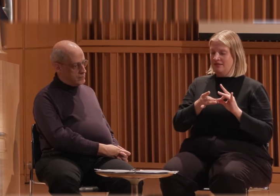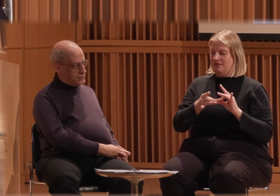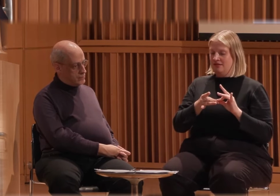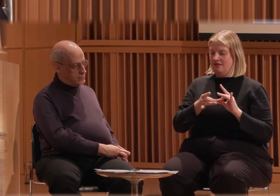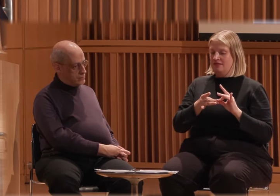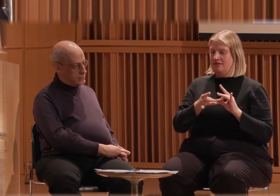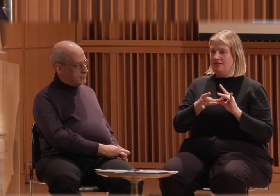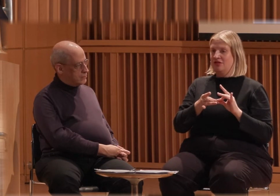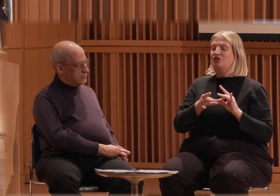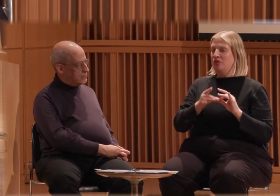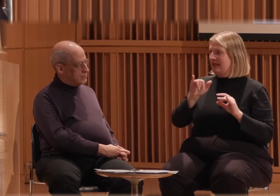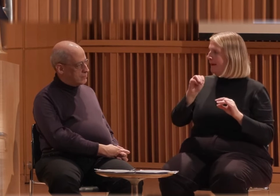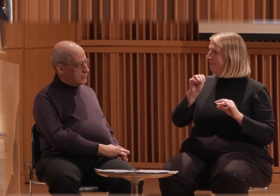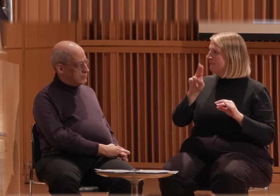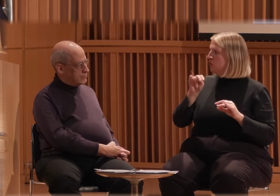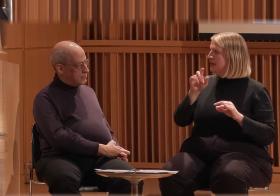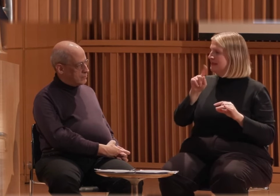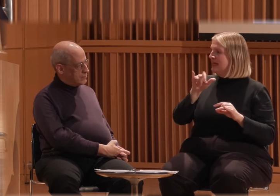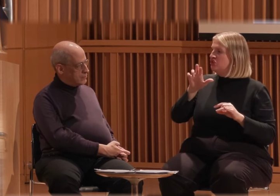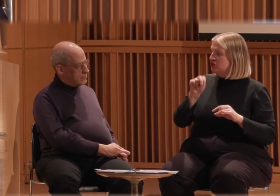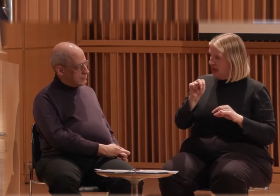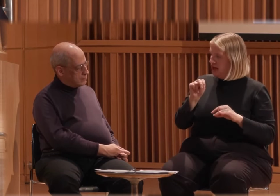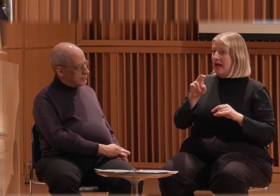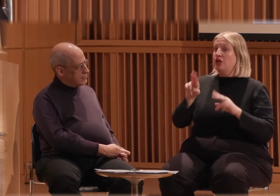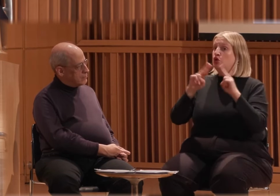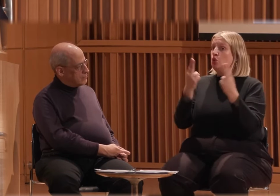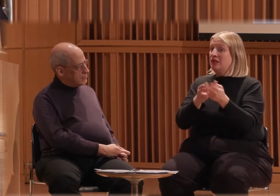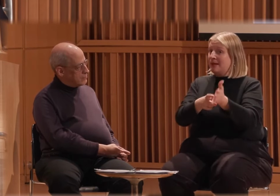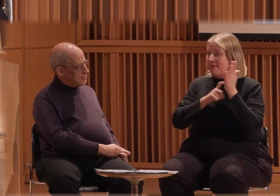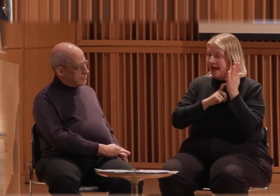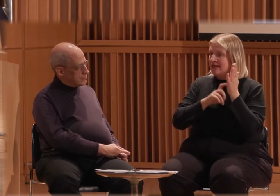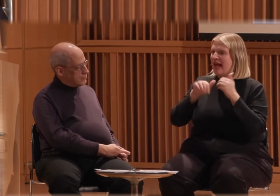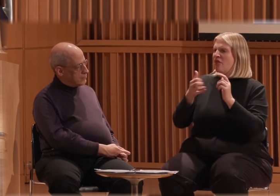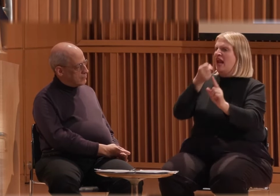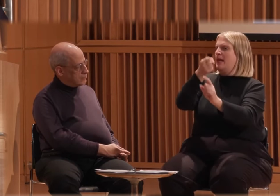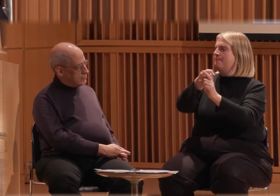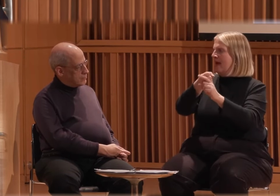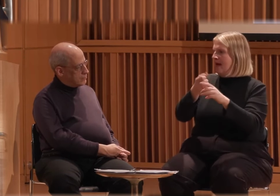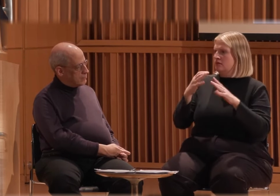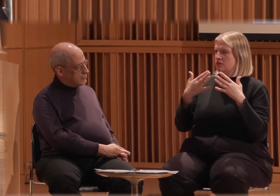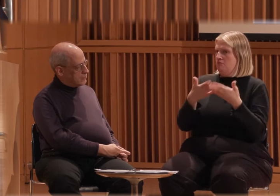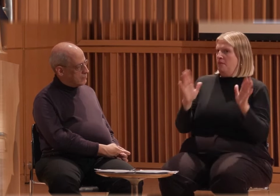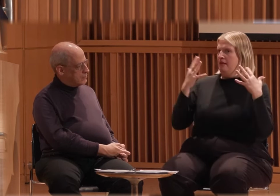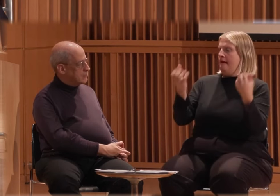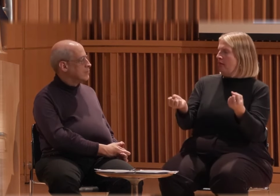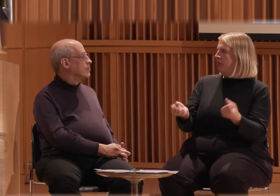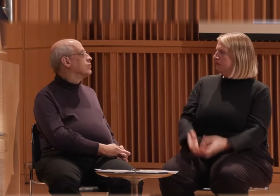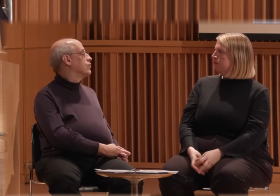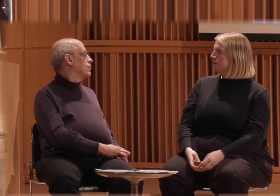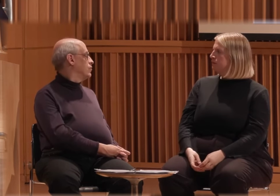if unionization or union demands have any effect on public health outcomes that you're aware of.